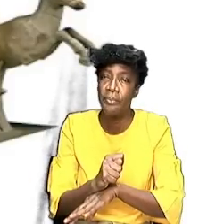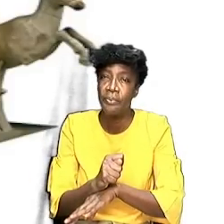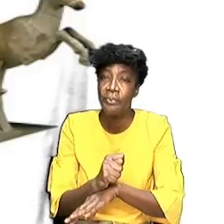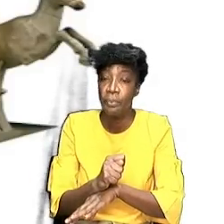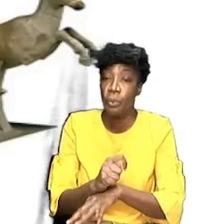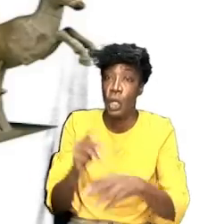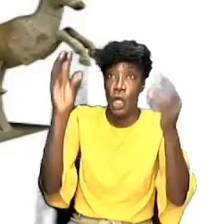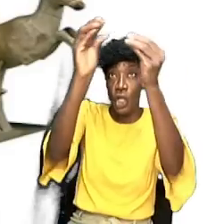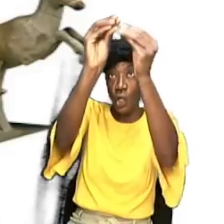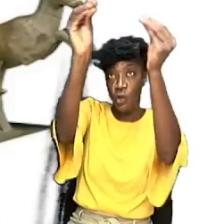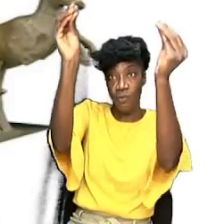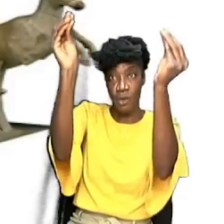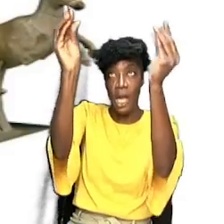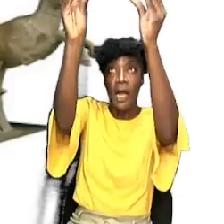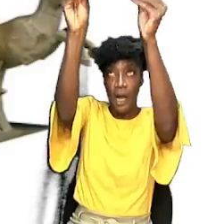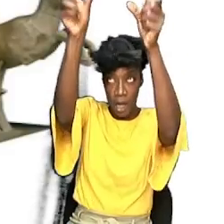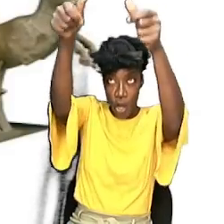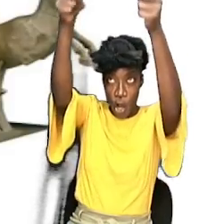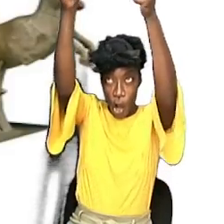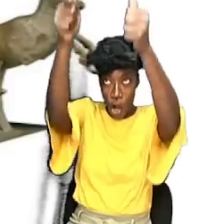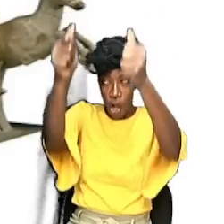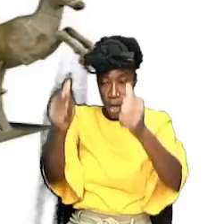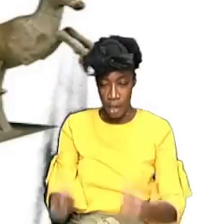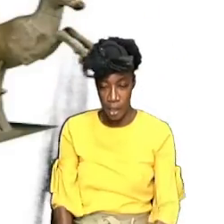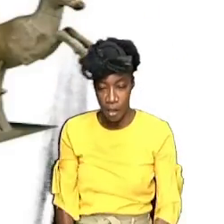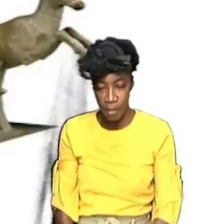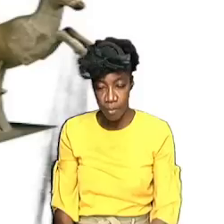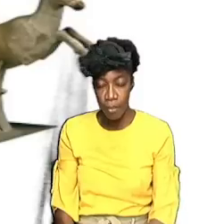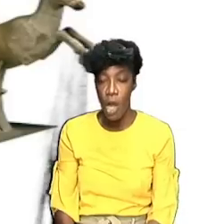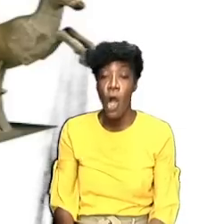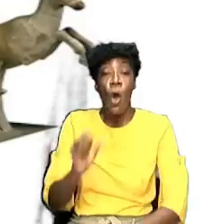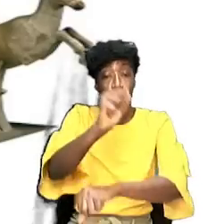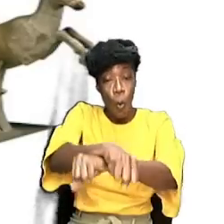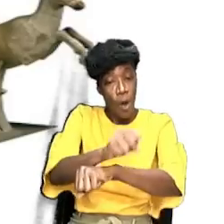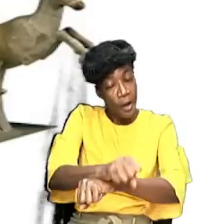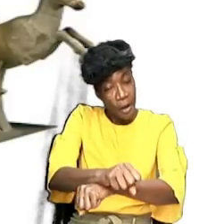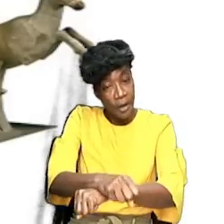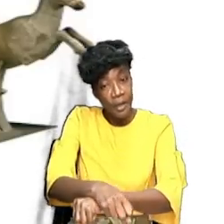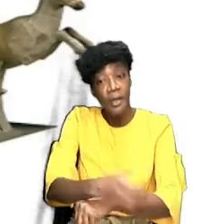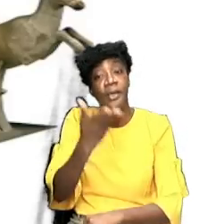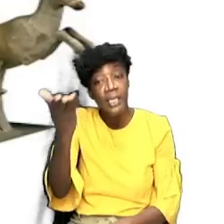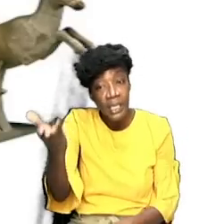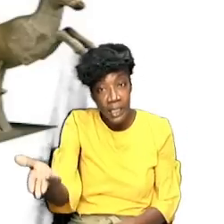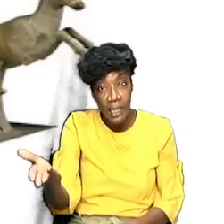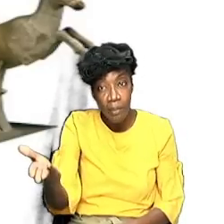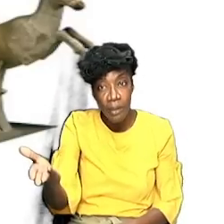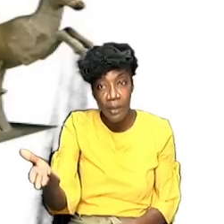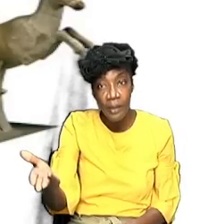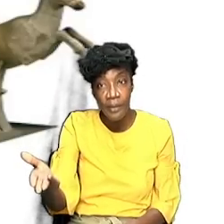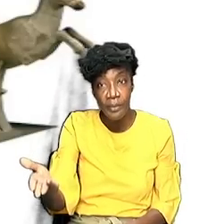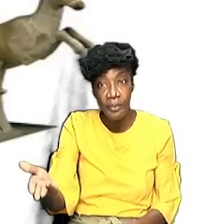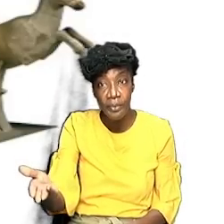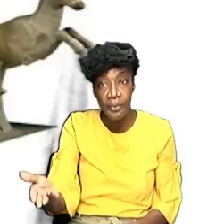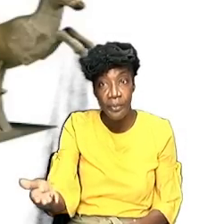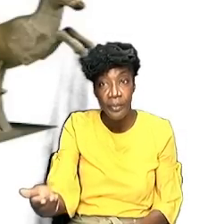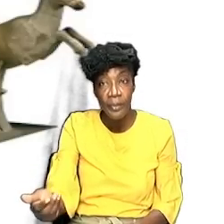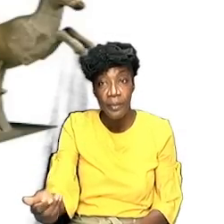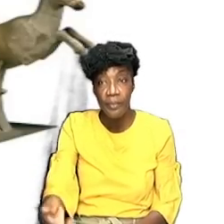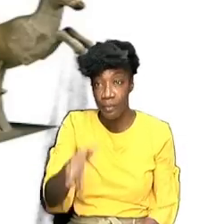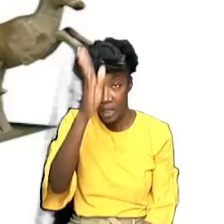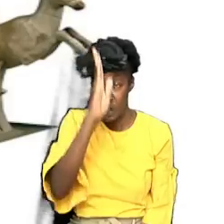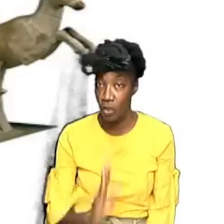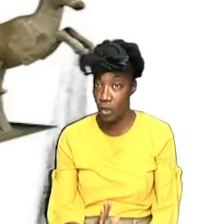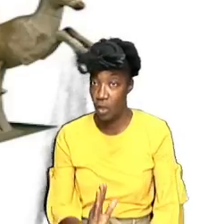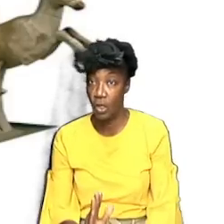columns. It had a magnificent artwork on it. Amen. It had the goddess, and the picture that you're seeing